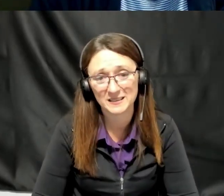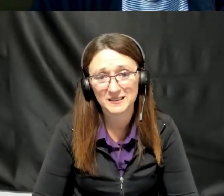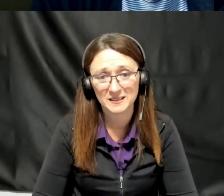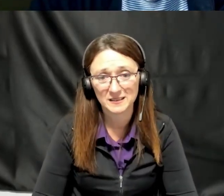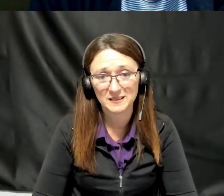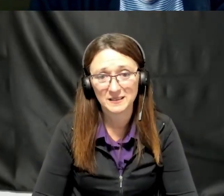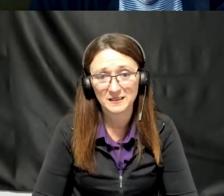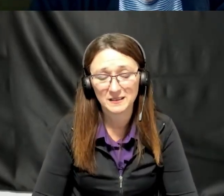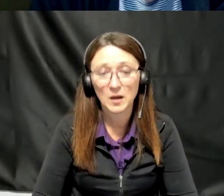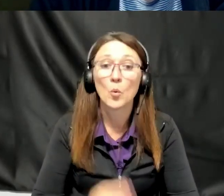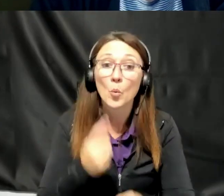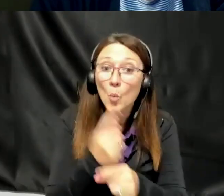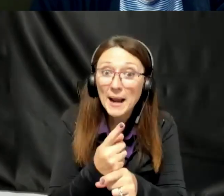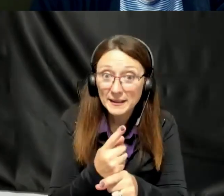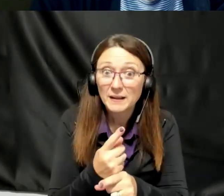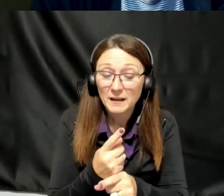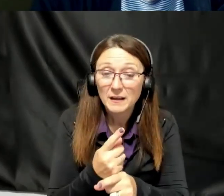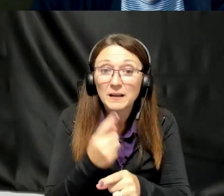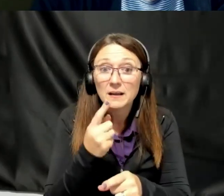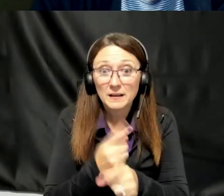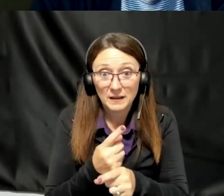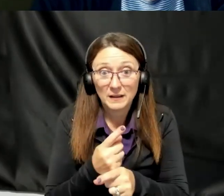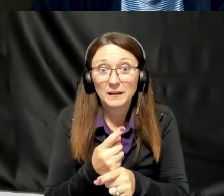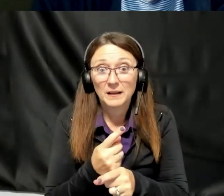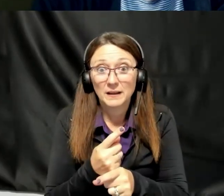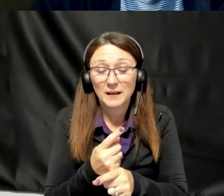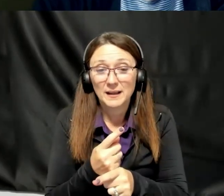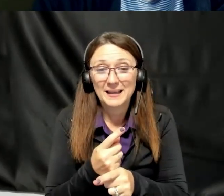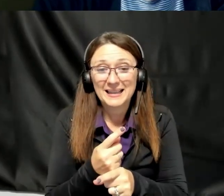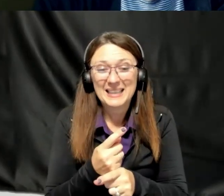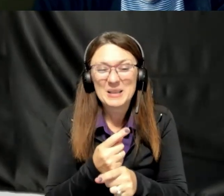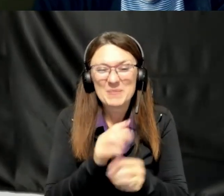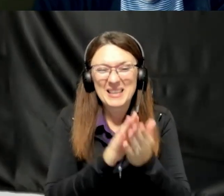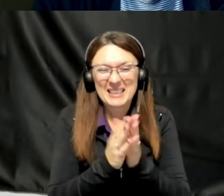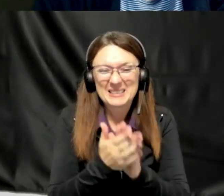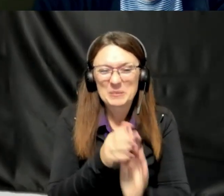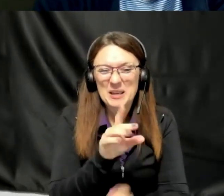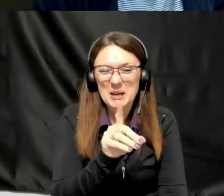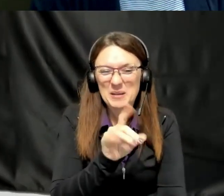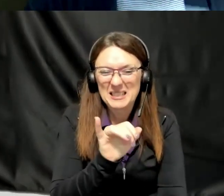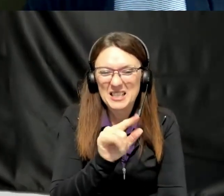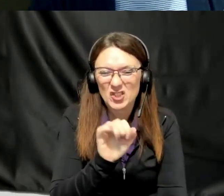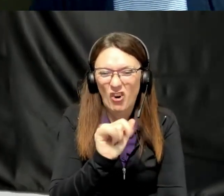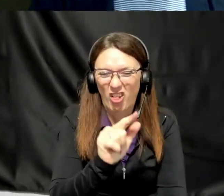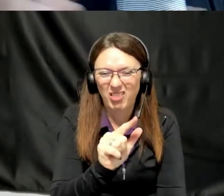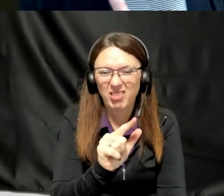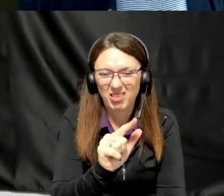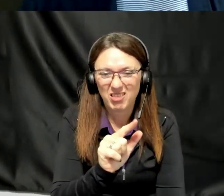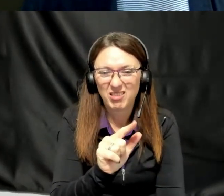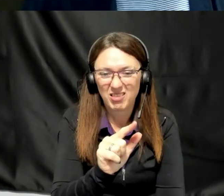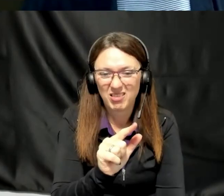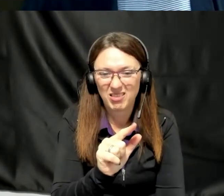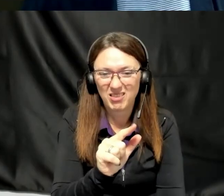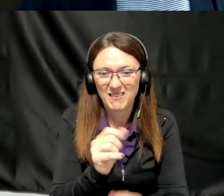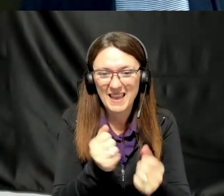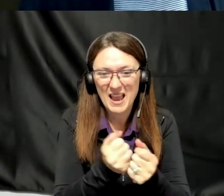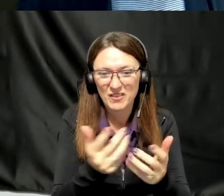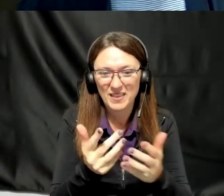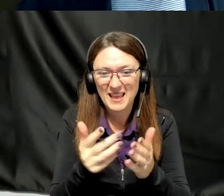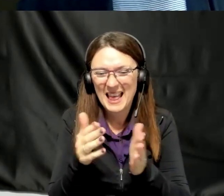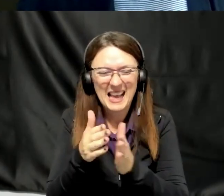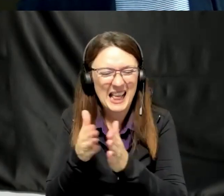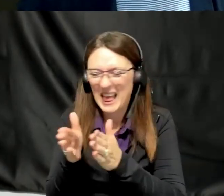working. Yeah, they moved to digital and like everything sort of moved into